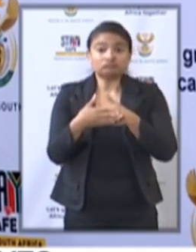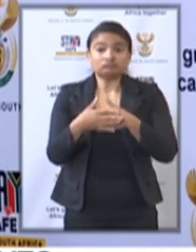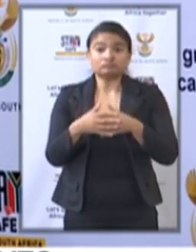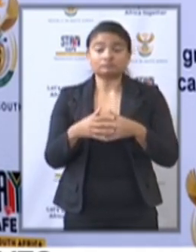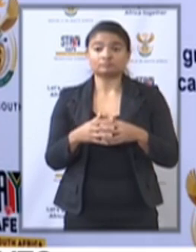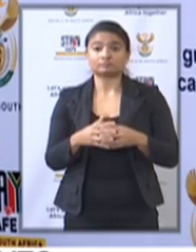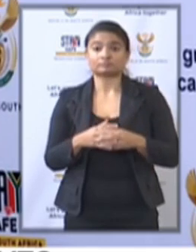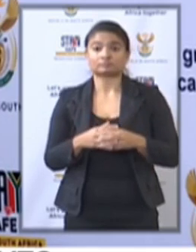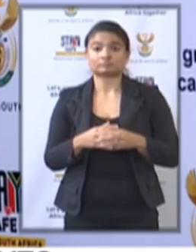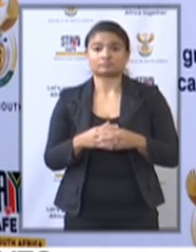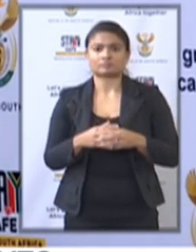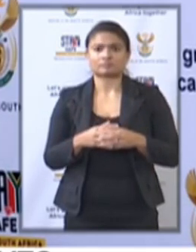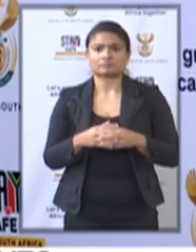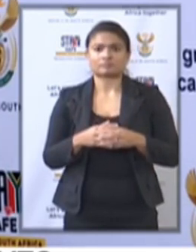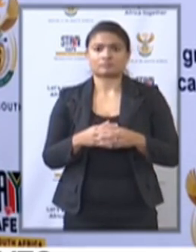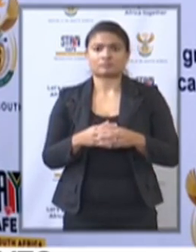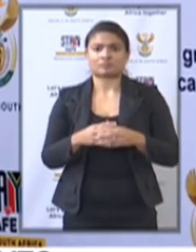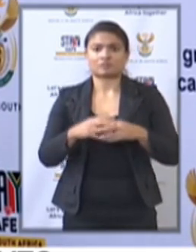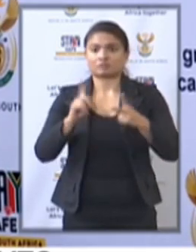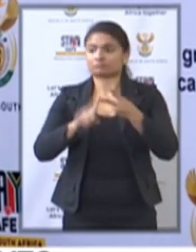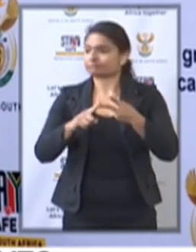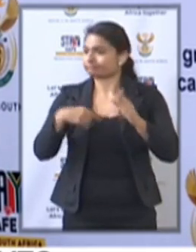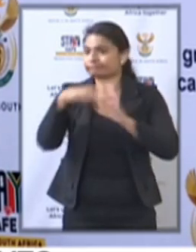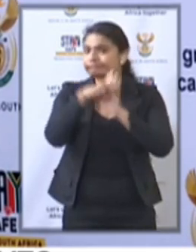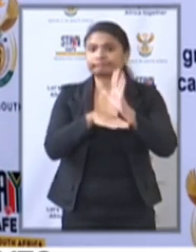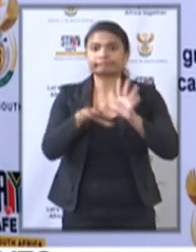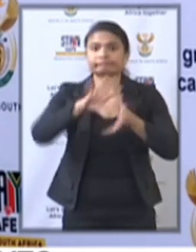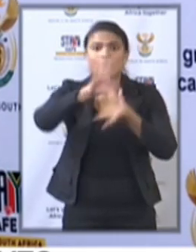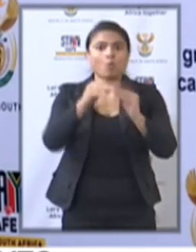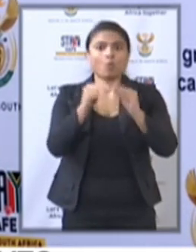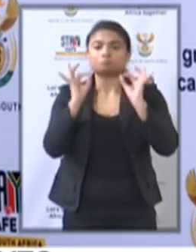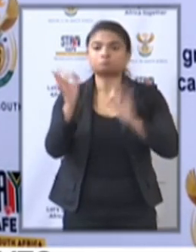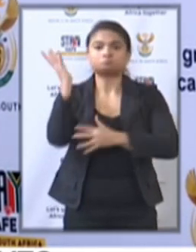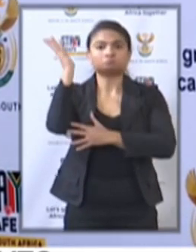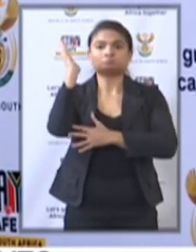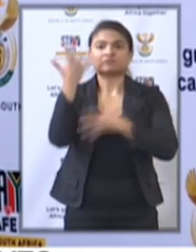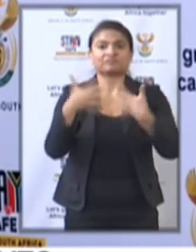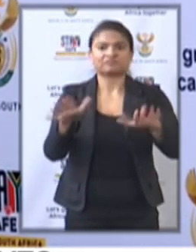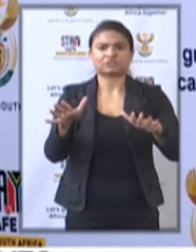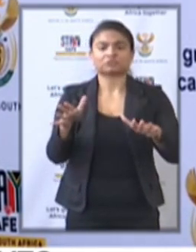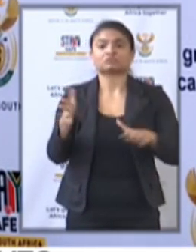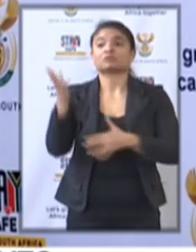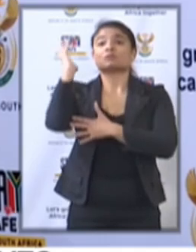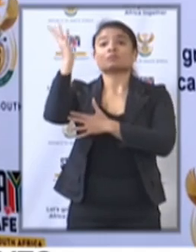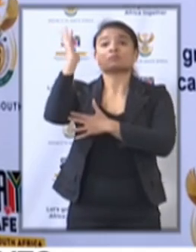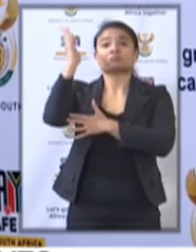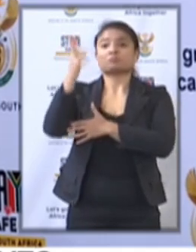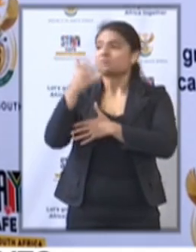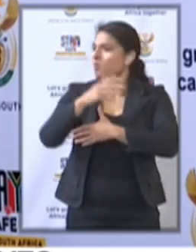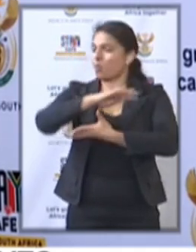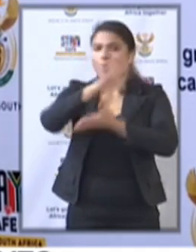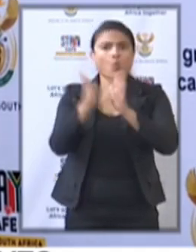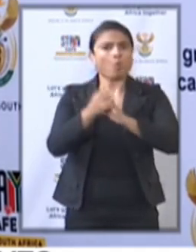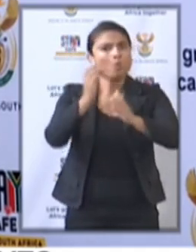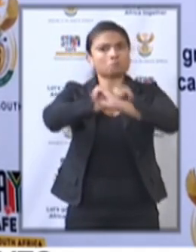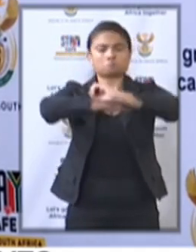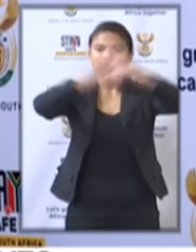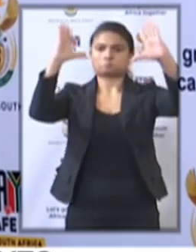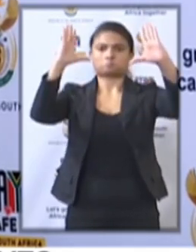With only one question. I think the statement was elaborative, very clear. We will share